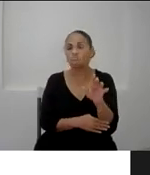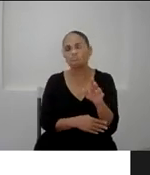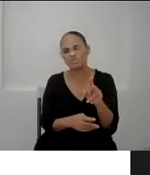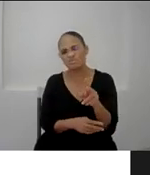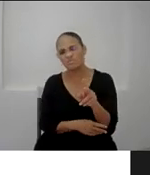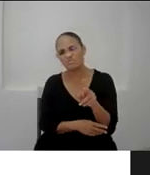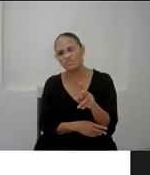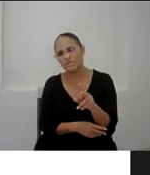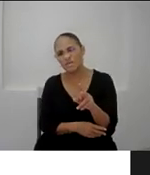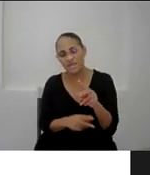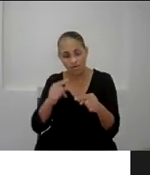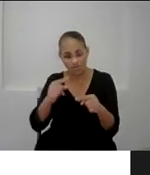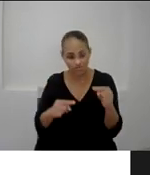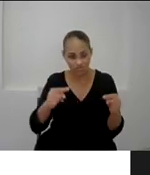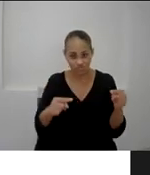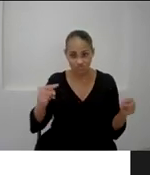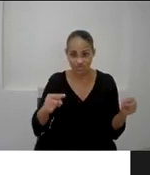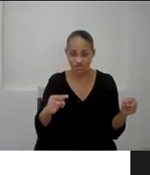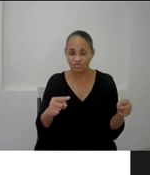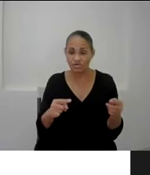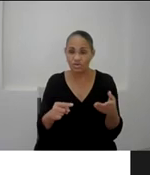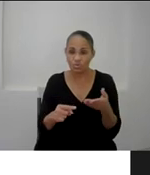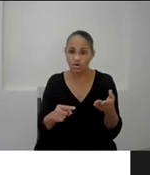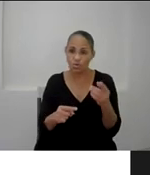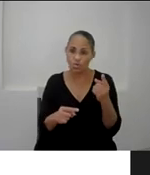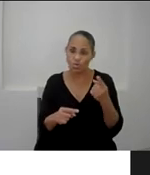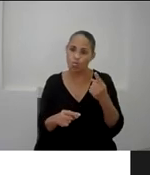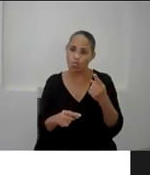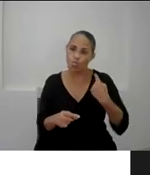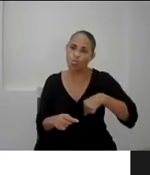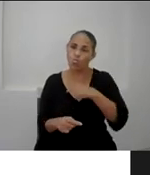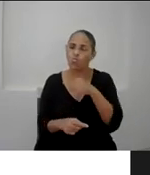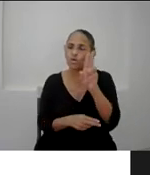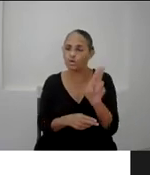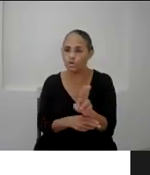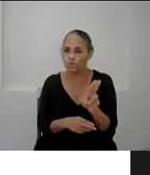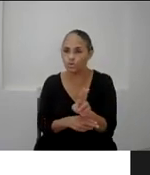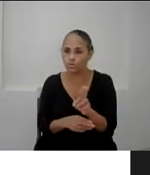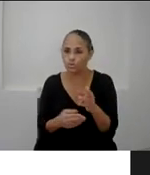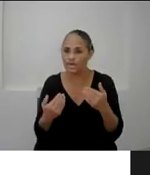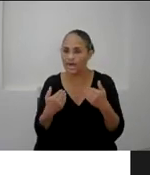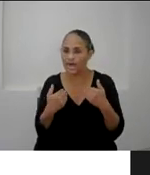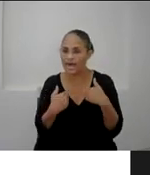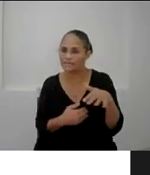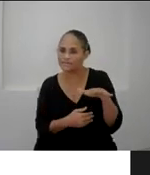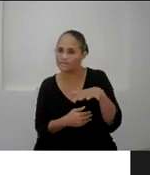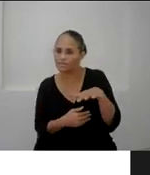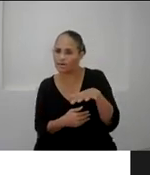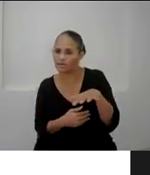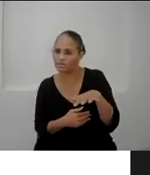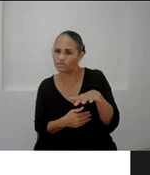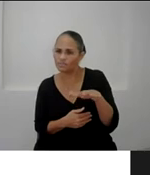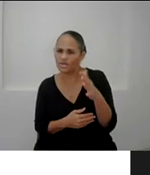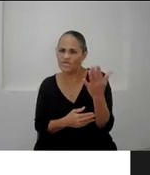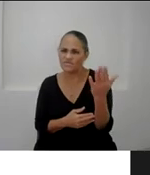There are several different versions of this. One we use ends up probably about 15 to